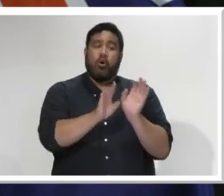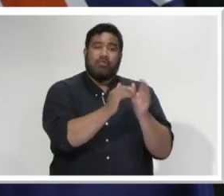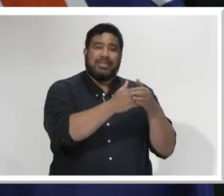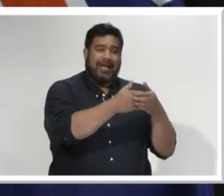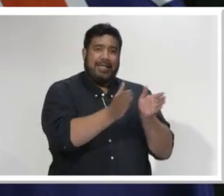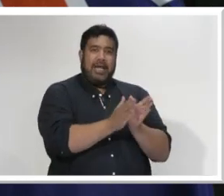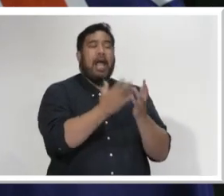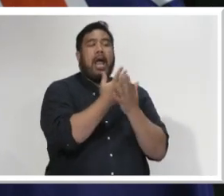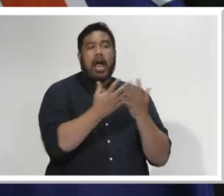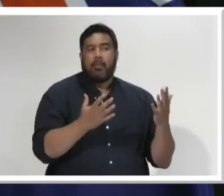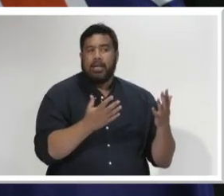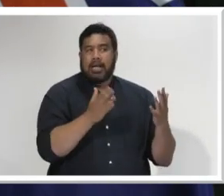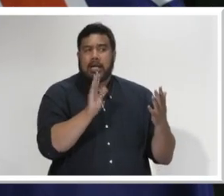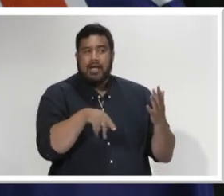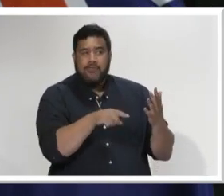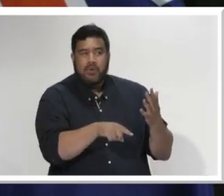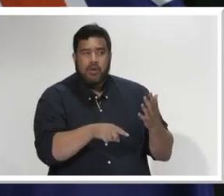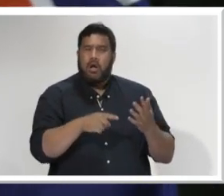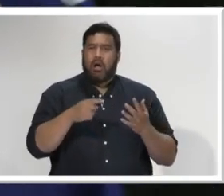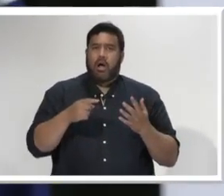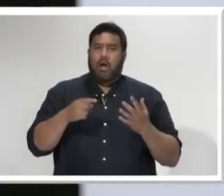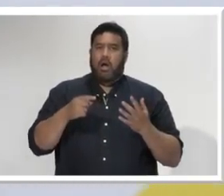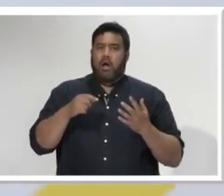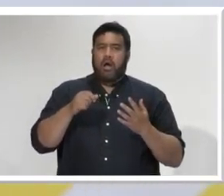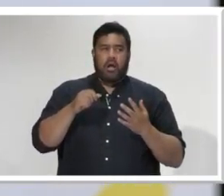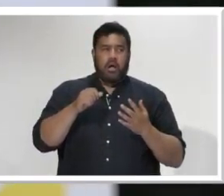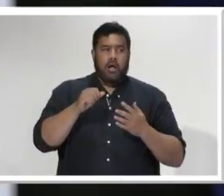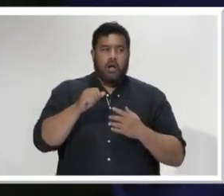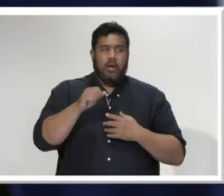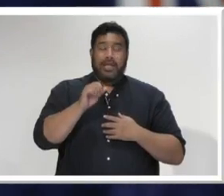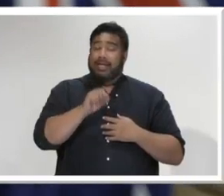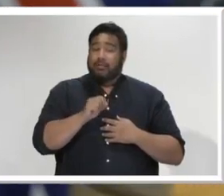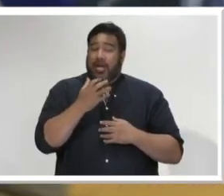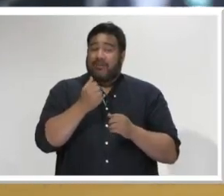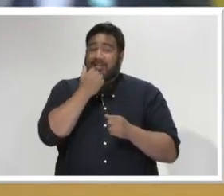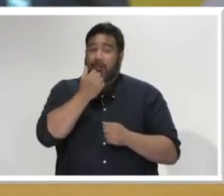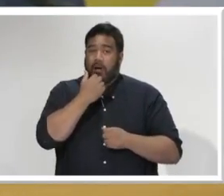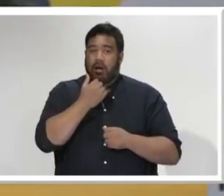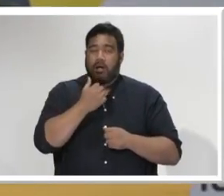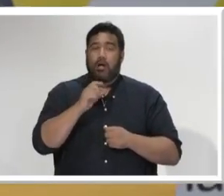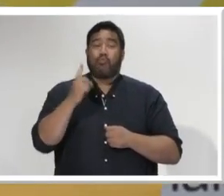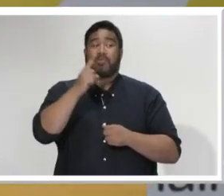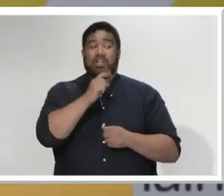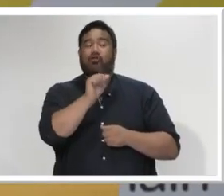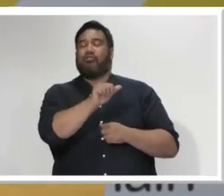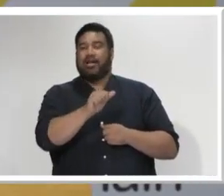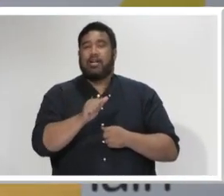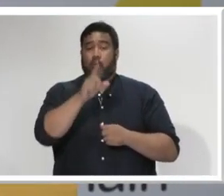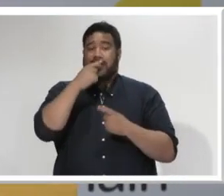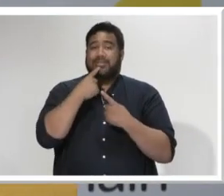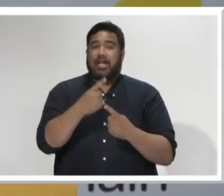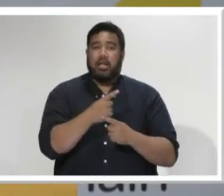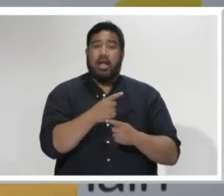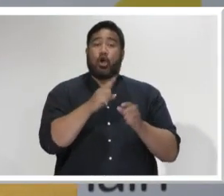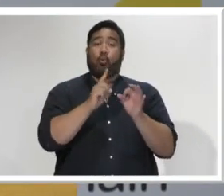positive? Actually, I gave those numbers to the yes, Prime Minister. I can give you. She's got them. So the number currently in quarantine is